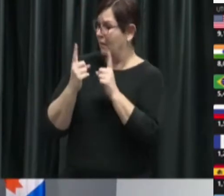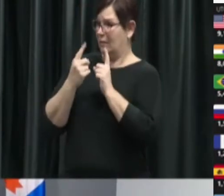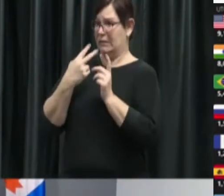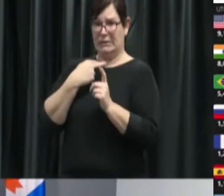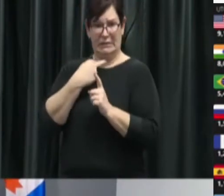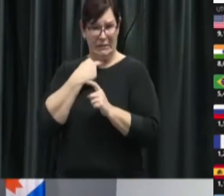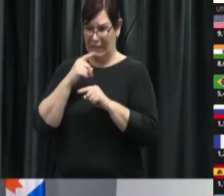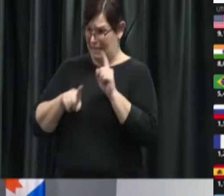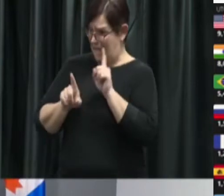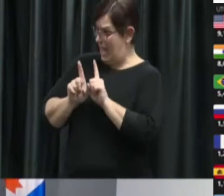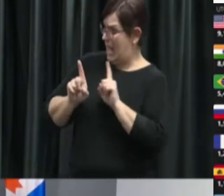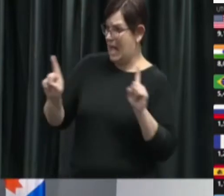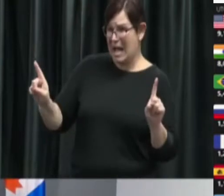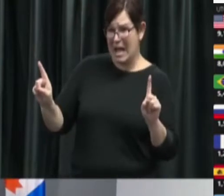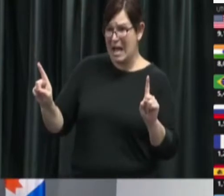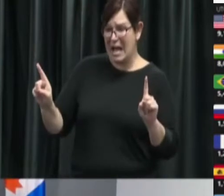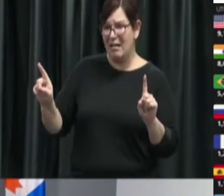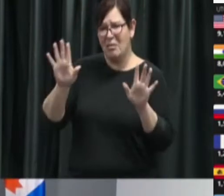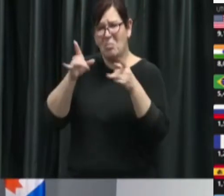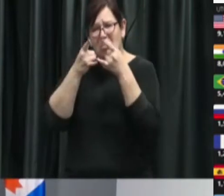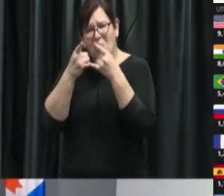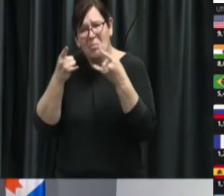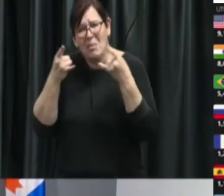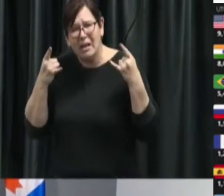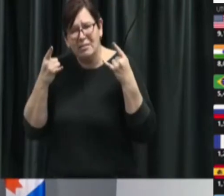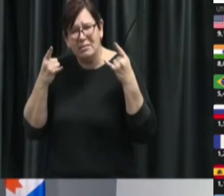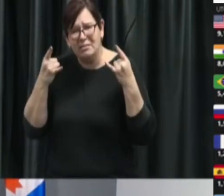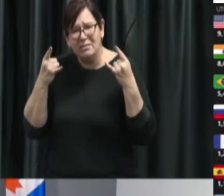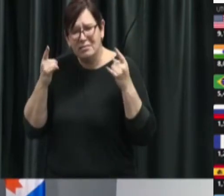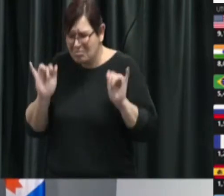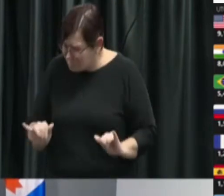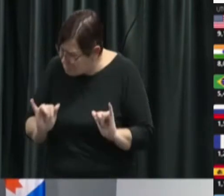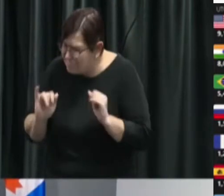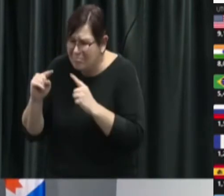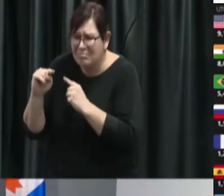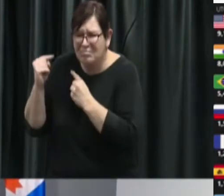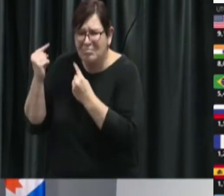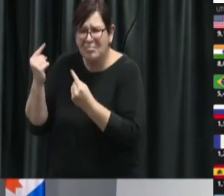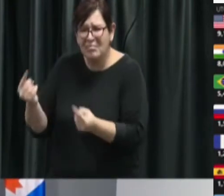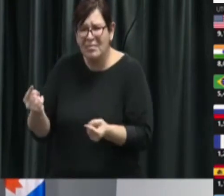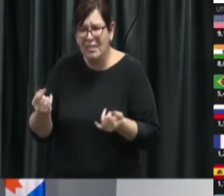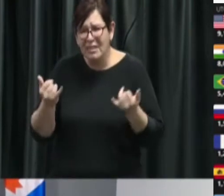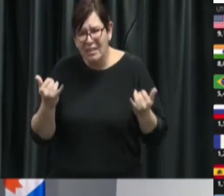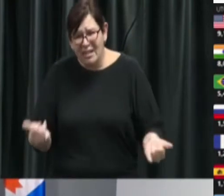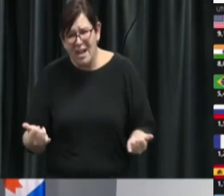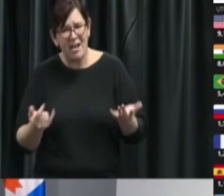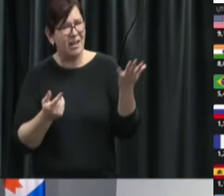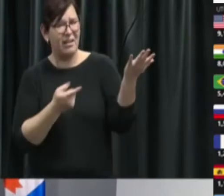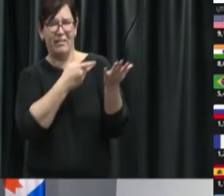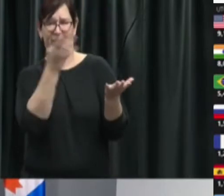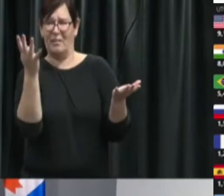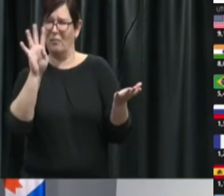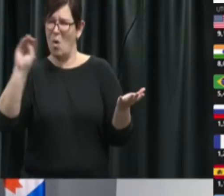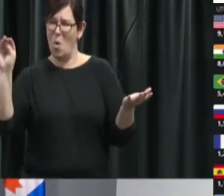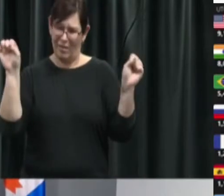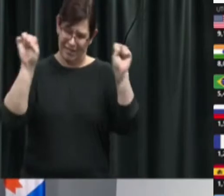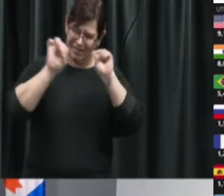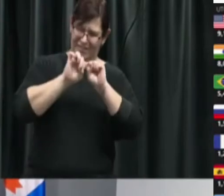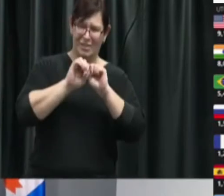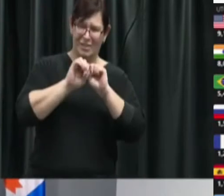mask. And I'm not sure there still wouldn't have been some public discourse about this if all the people had been wearing masks standing in such close quarters. But to have the two